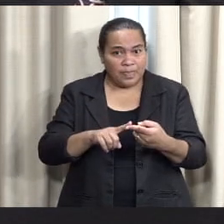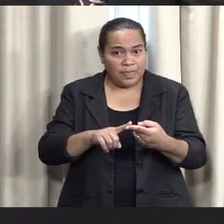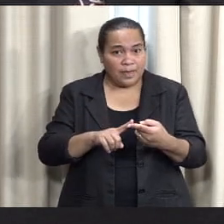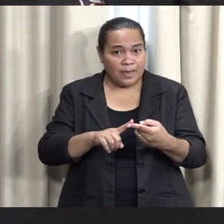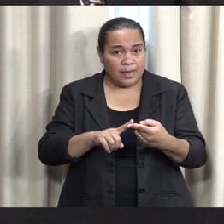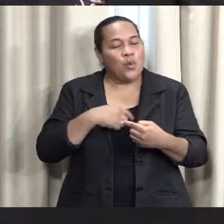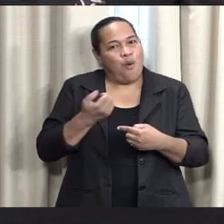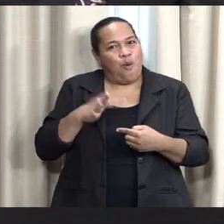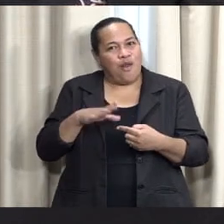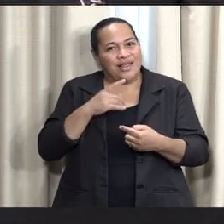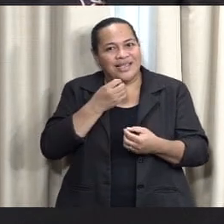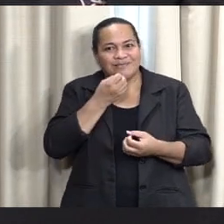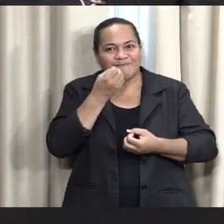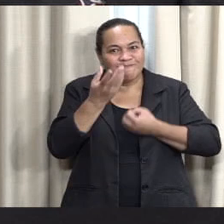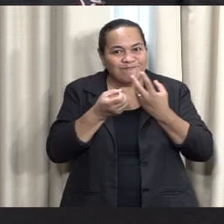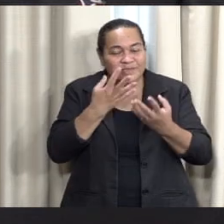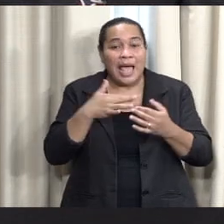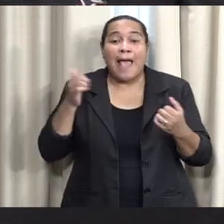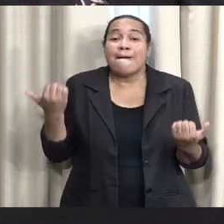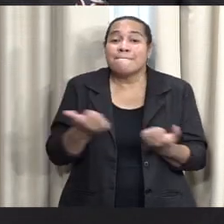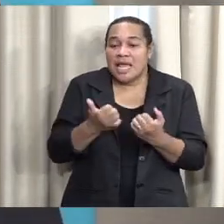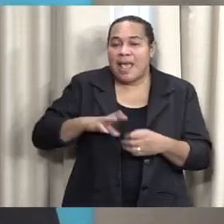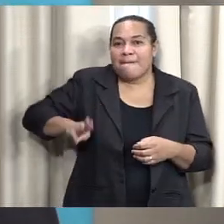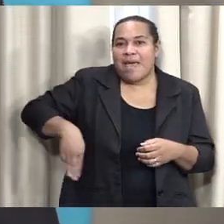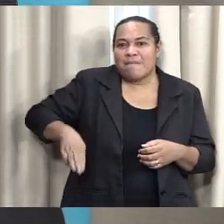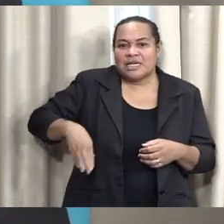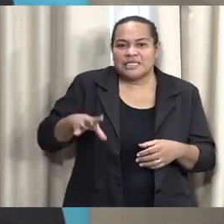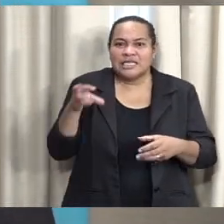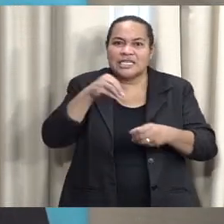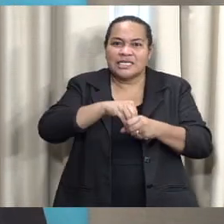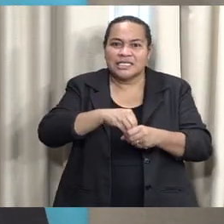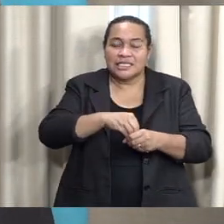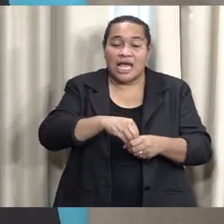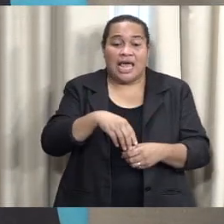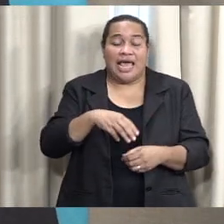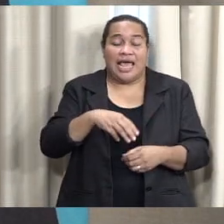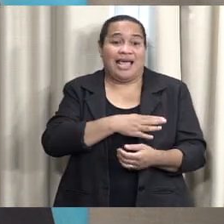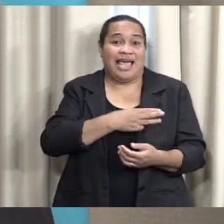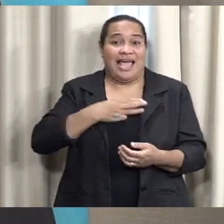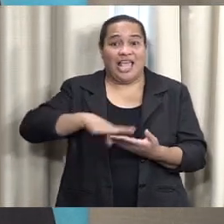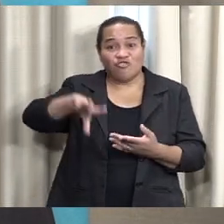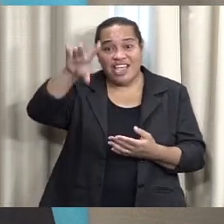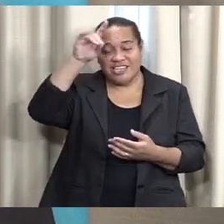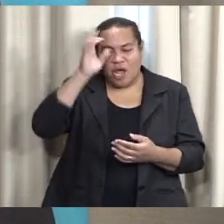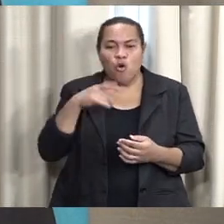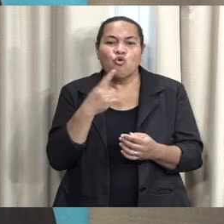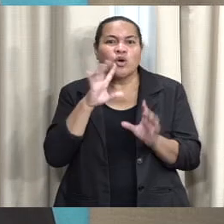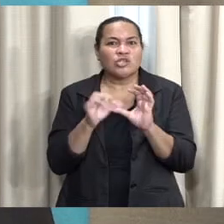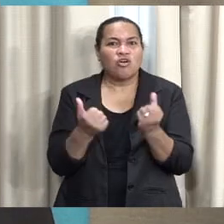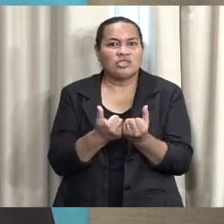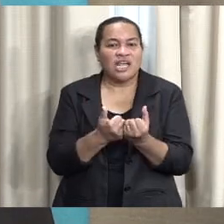we had highlighted. Many members of the education staff or school staff and those on contract